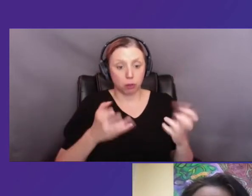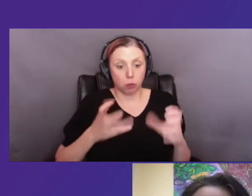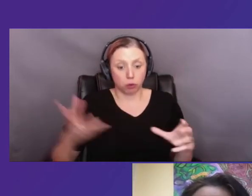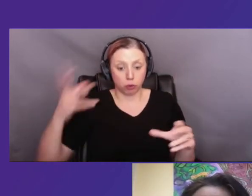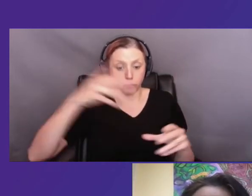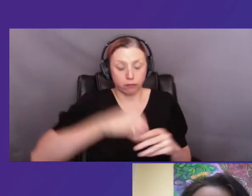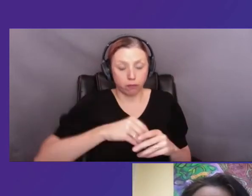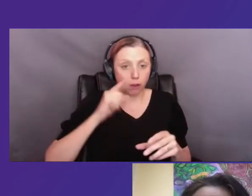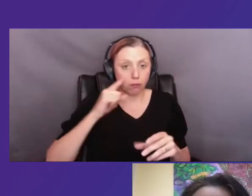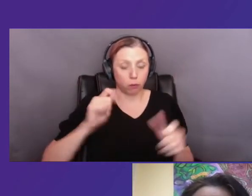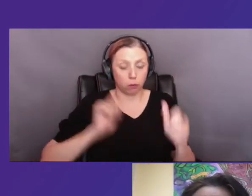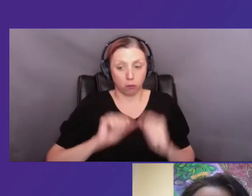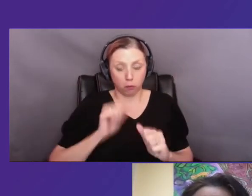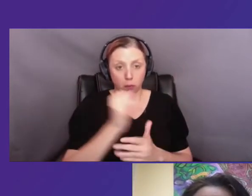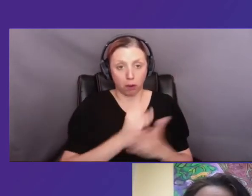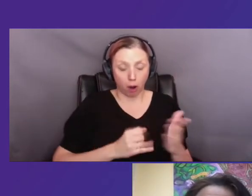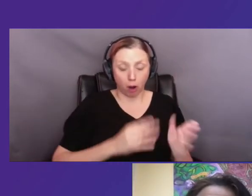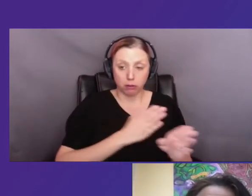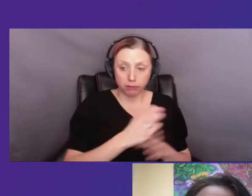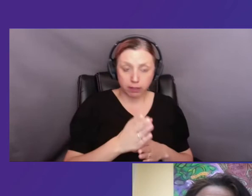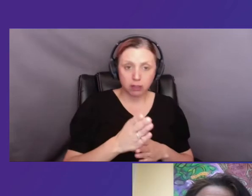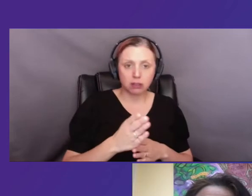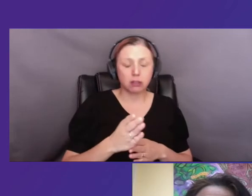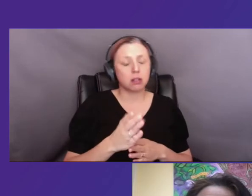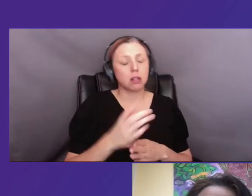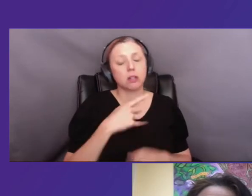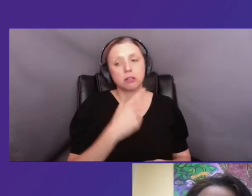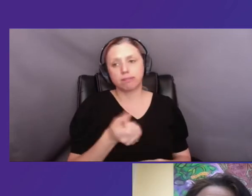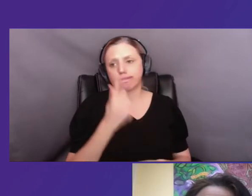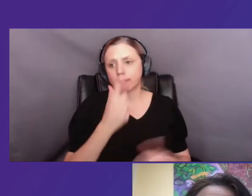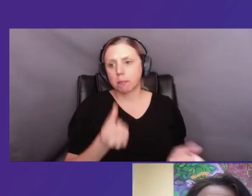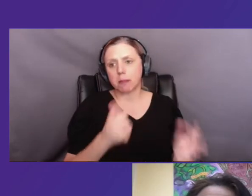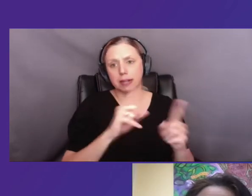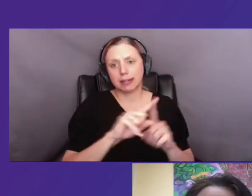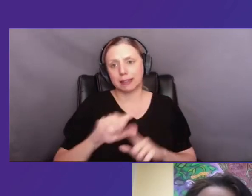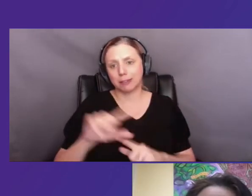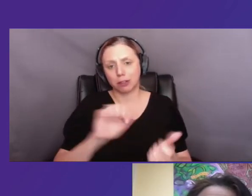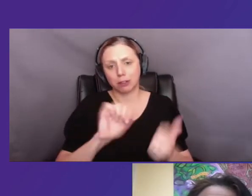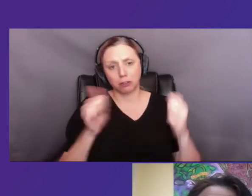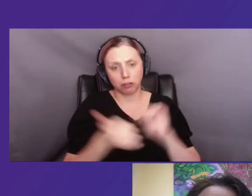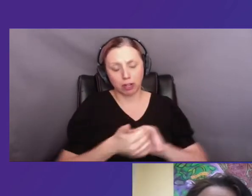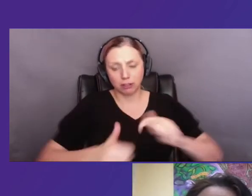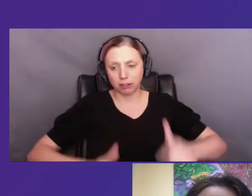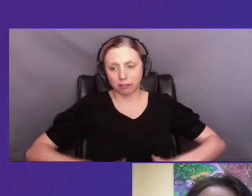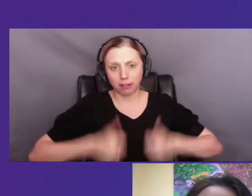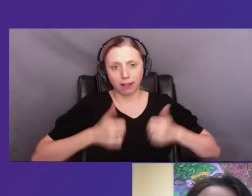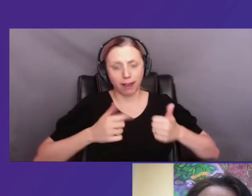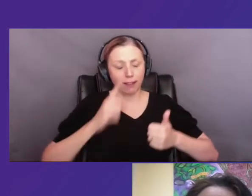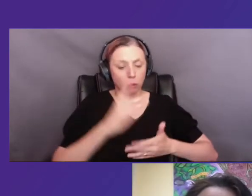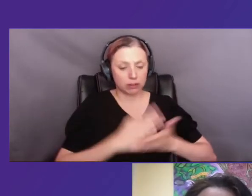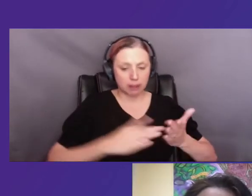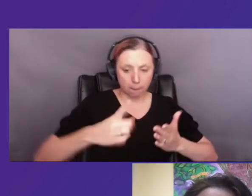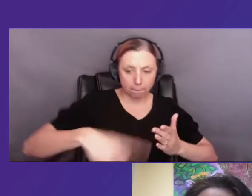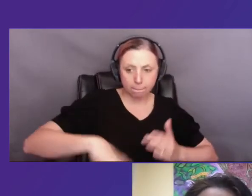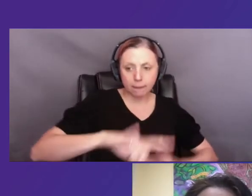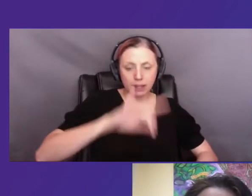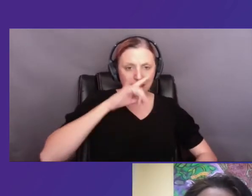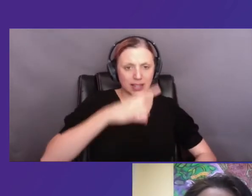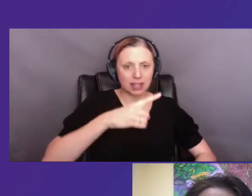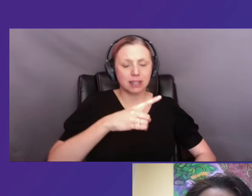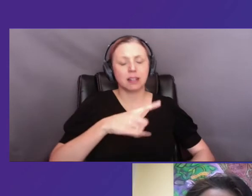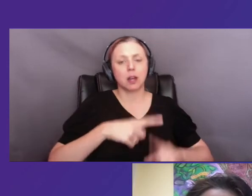many ways, there's a whole change of life, for some of these kids. But I make